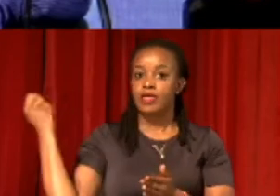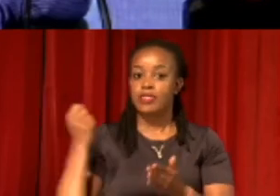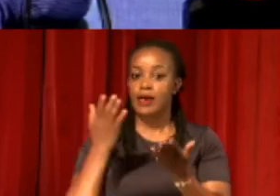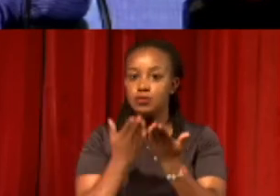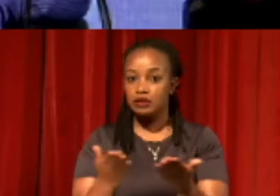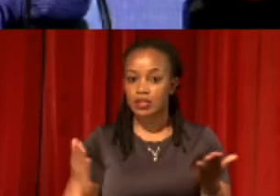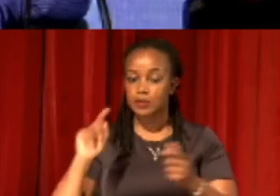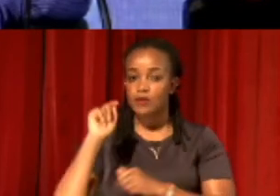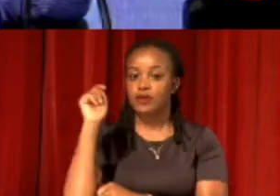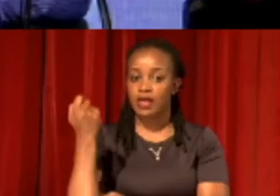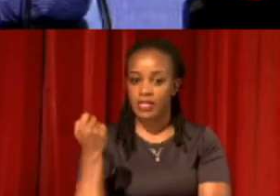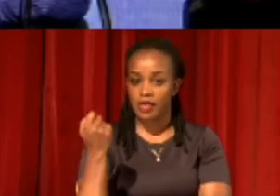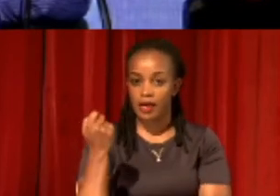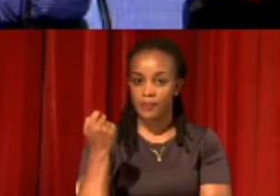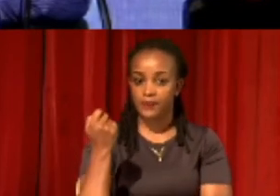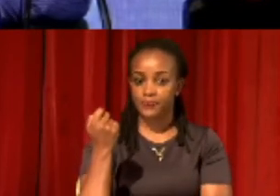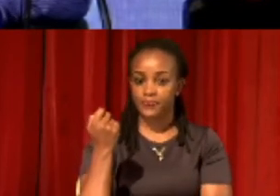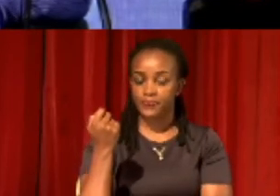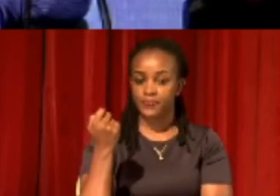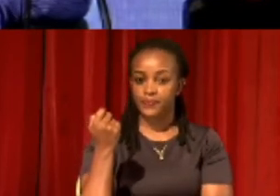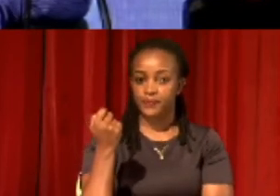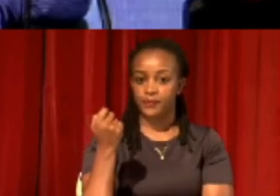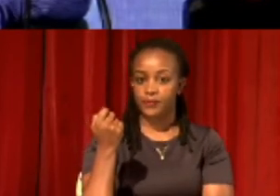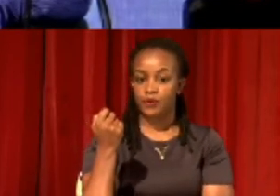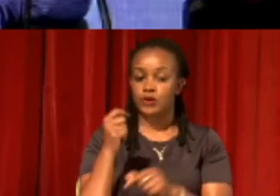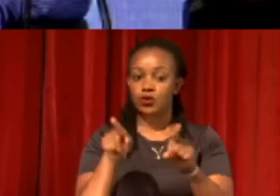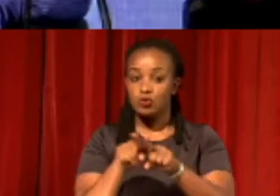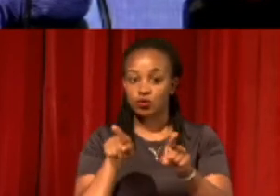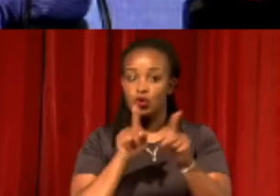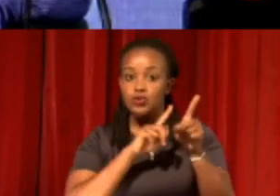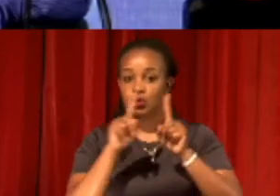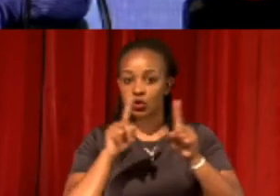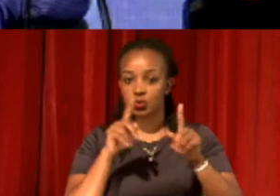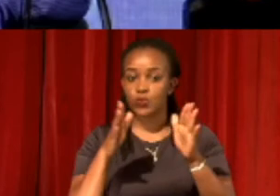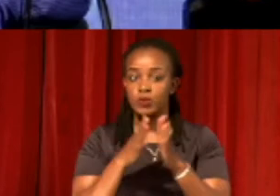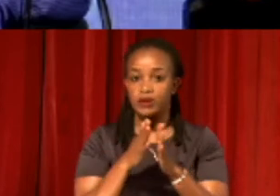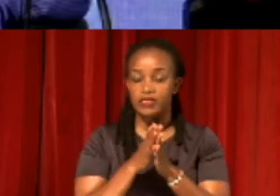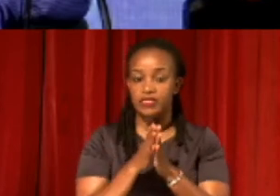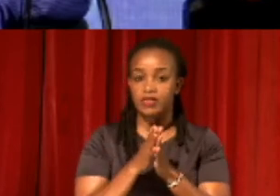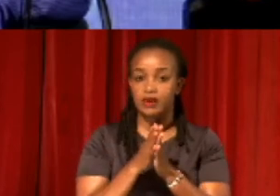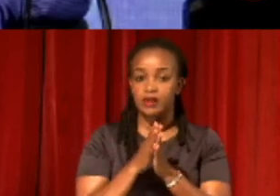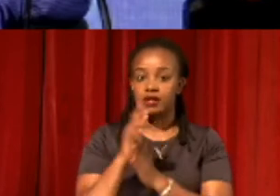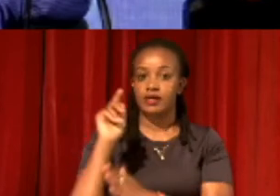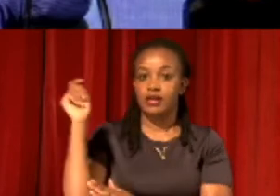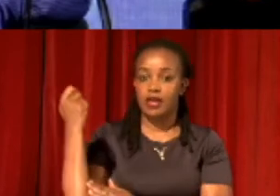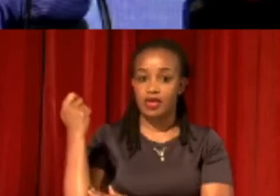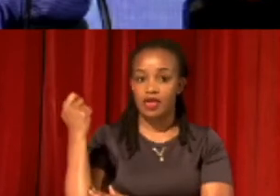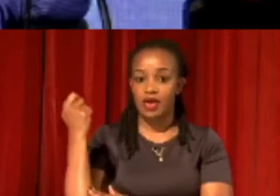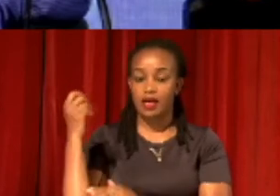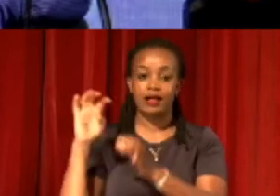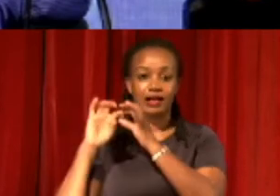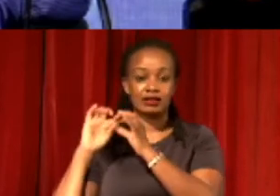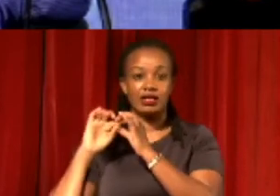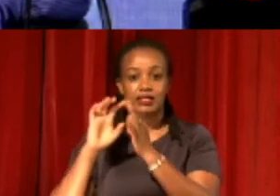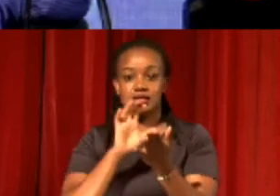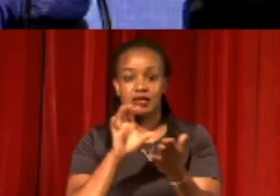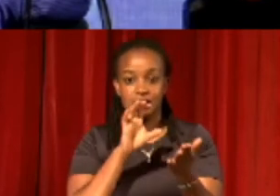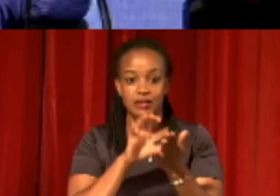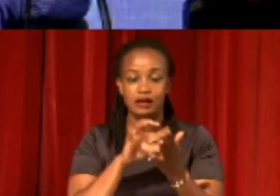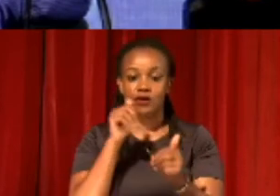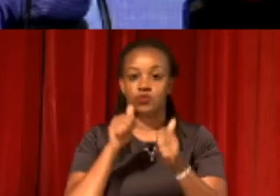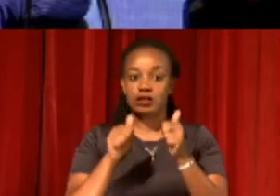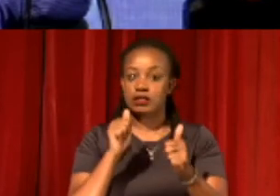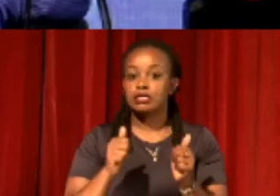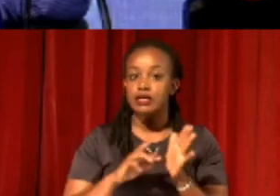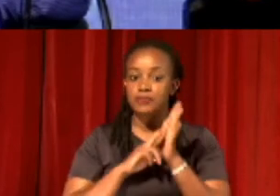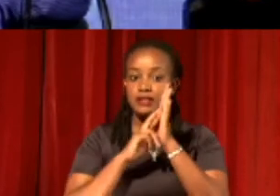visual artists, and they'll be doing 39 murals. We've spoken to the Kenya Film Commission, who are representing the actors and other players